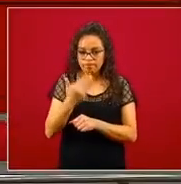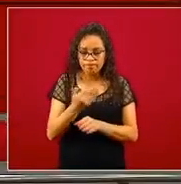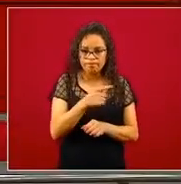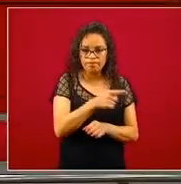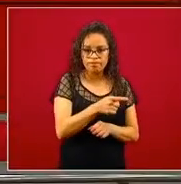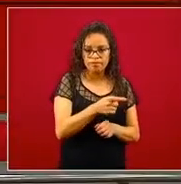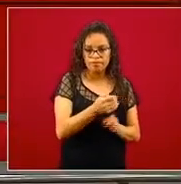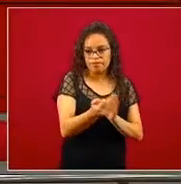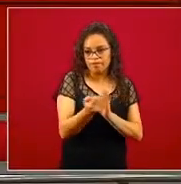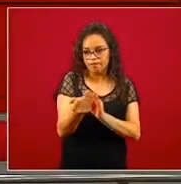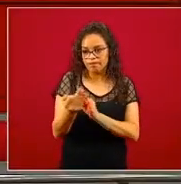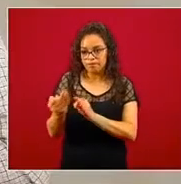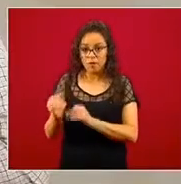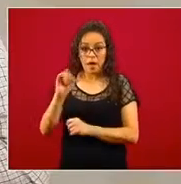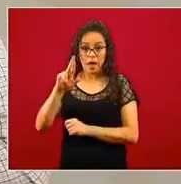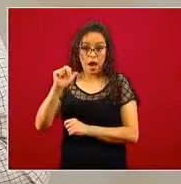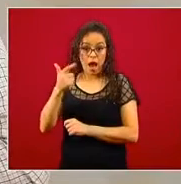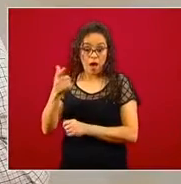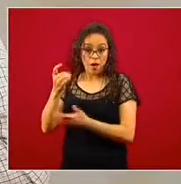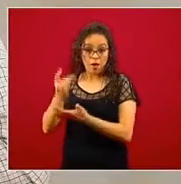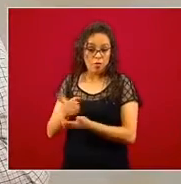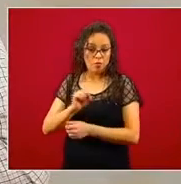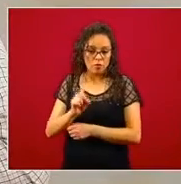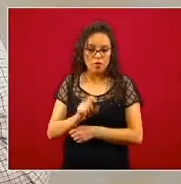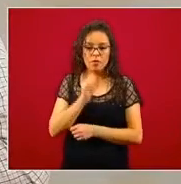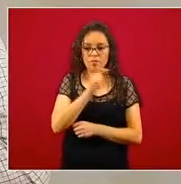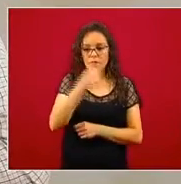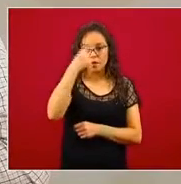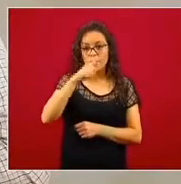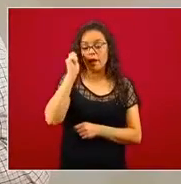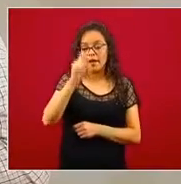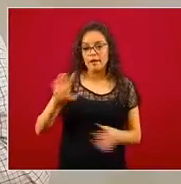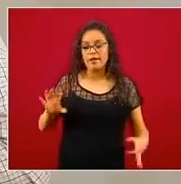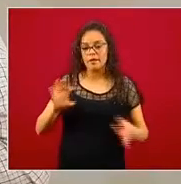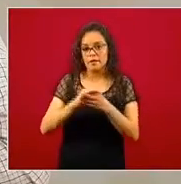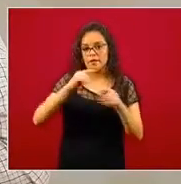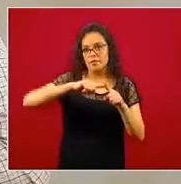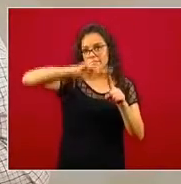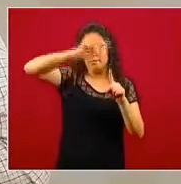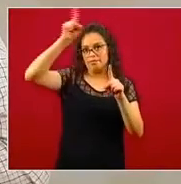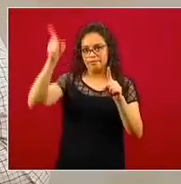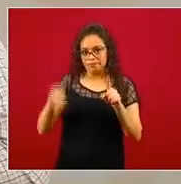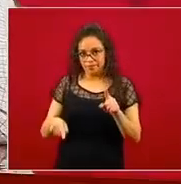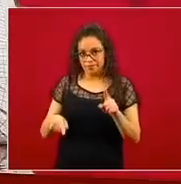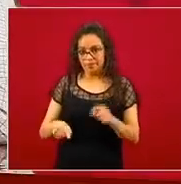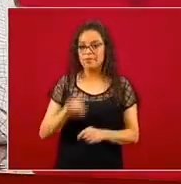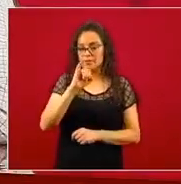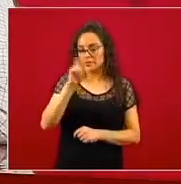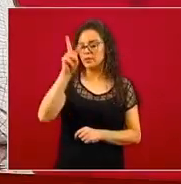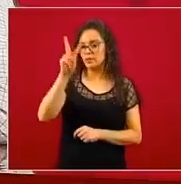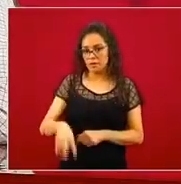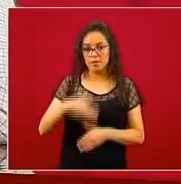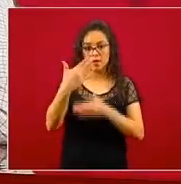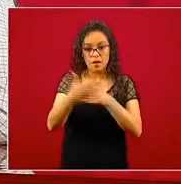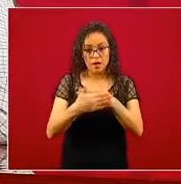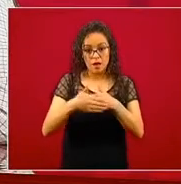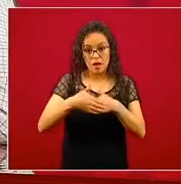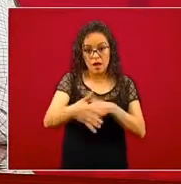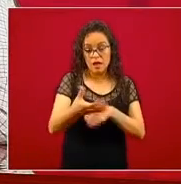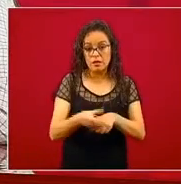week, when we will have the highest amount of cases. So we will have the proper